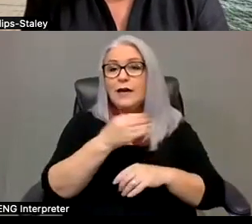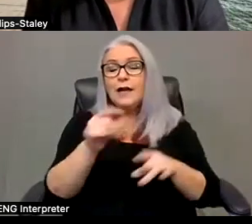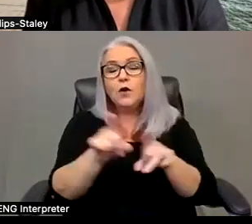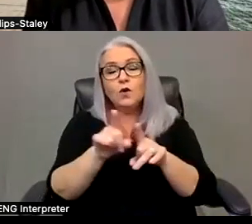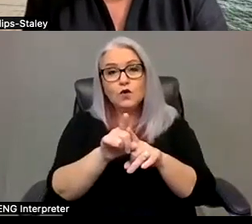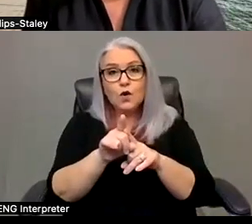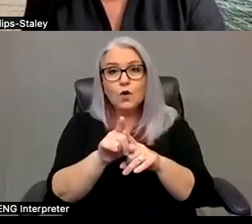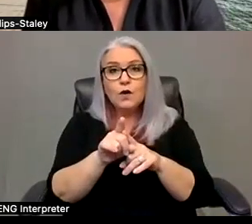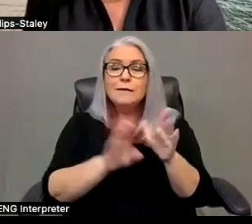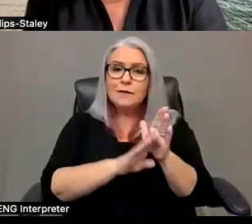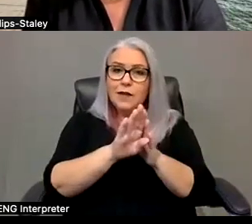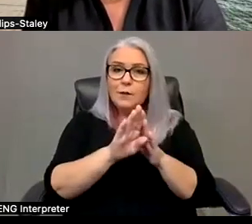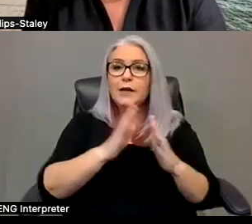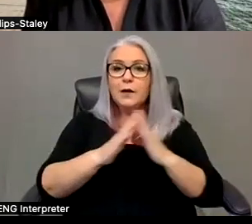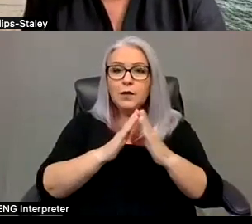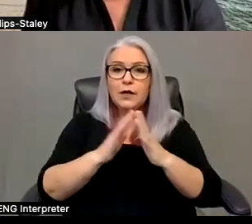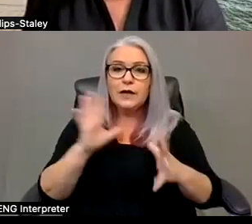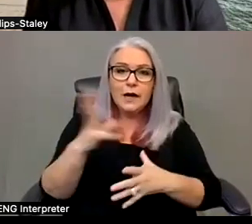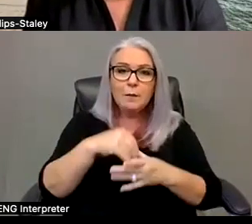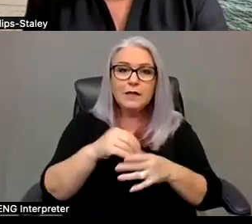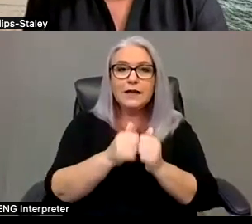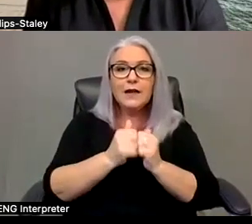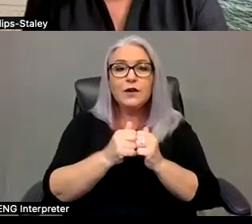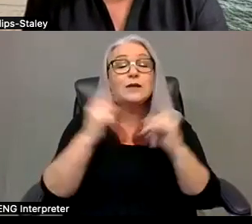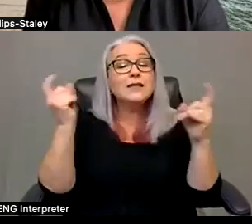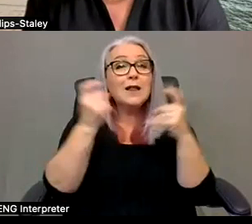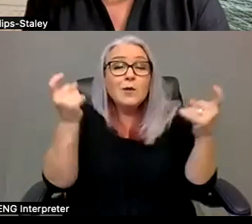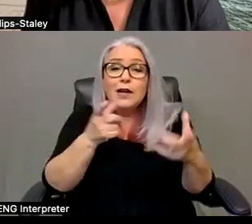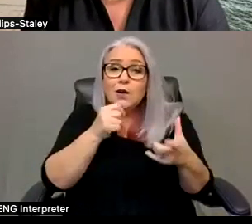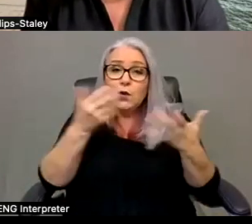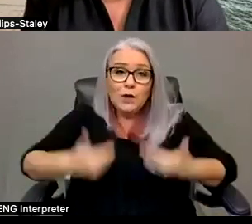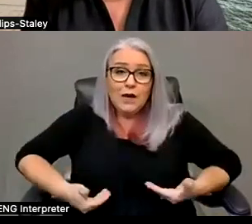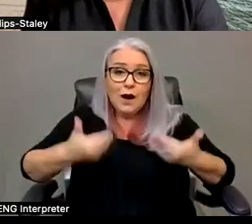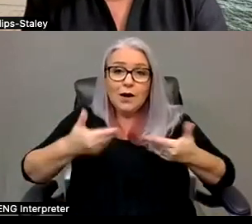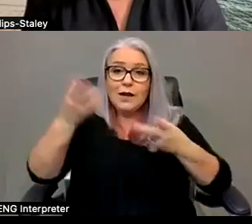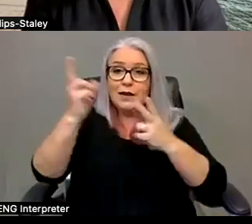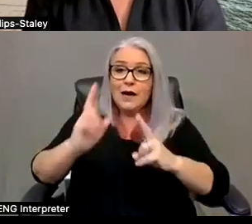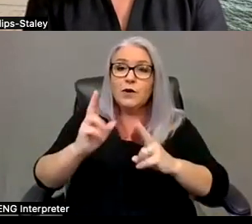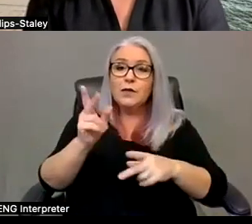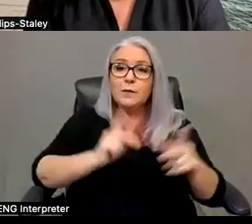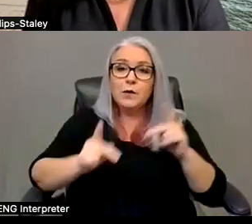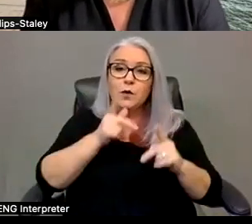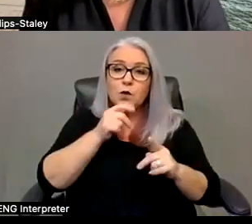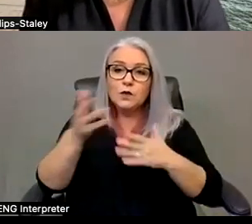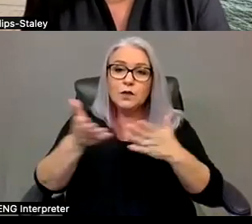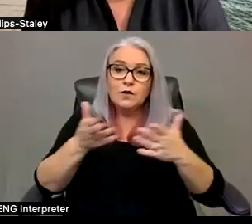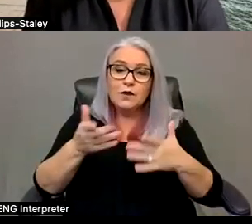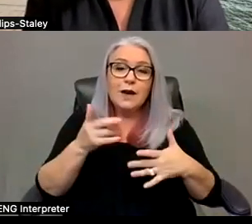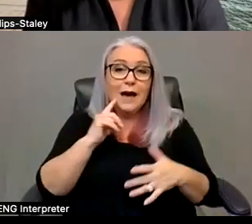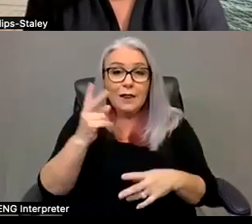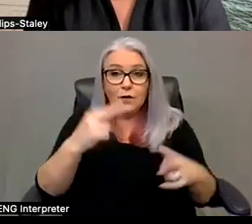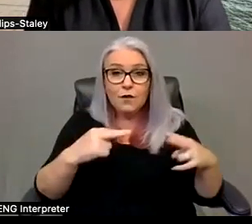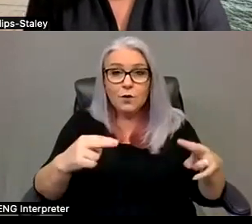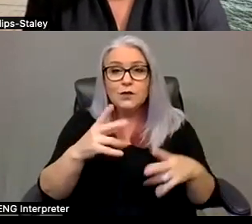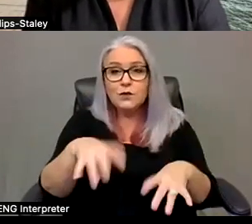building community by coming together, celebrating who we are, and honoring those who serve us. So I look forward to taking questions